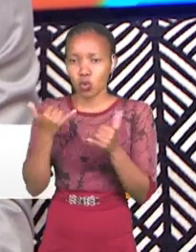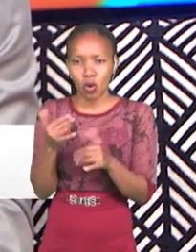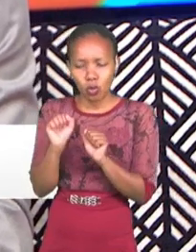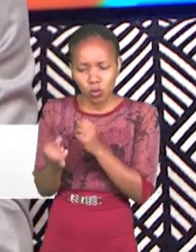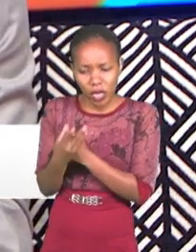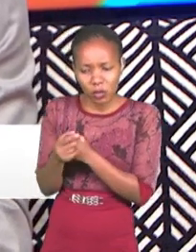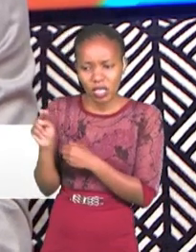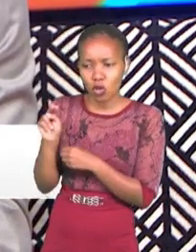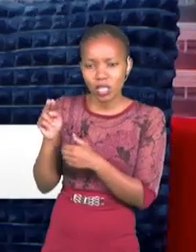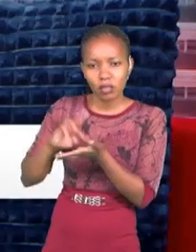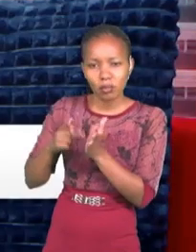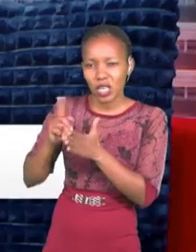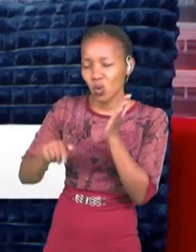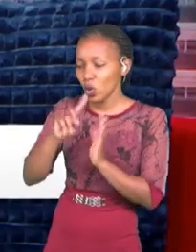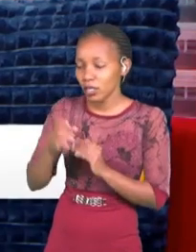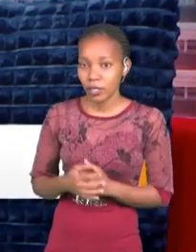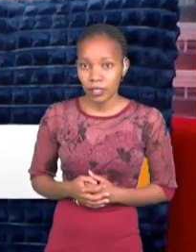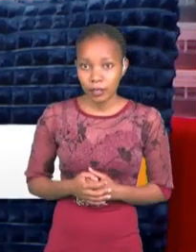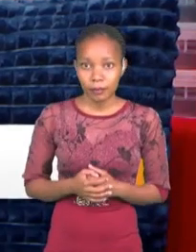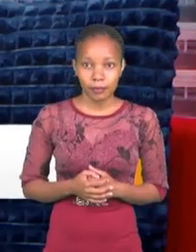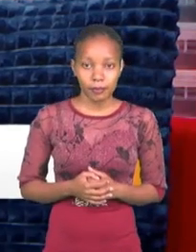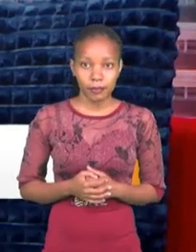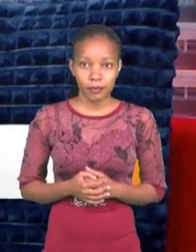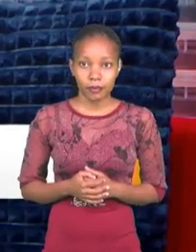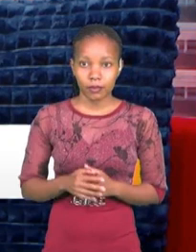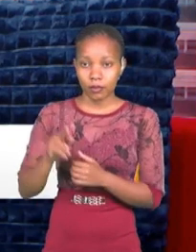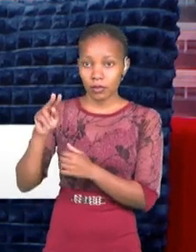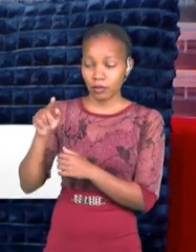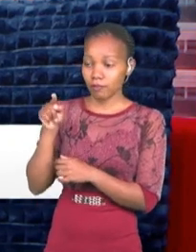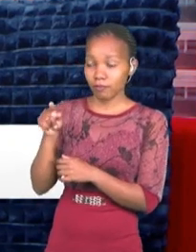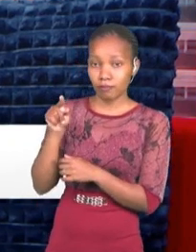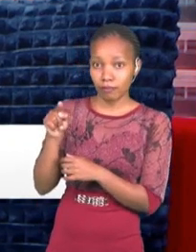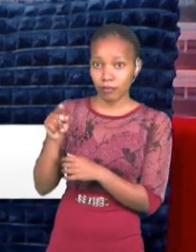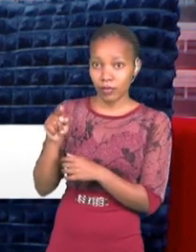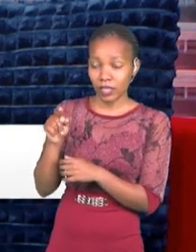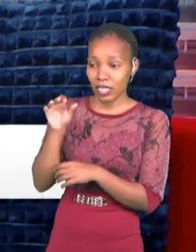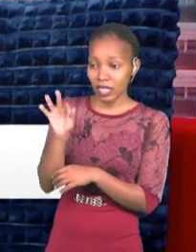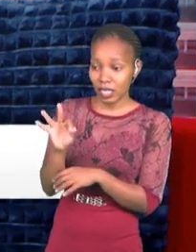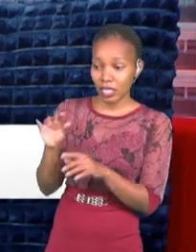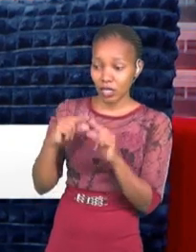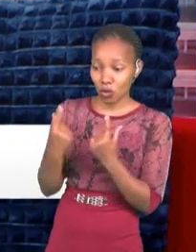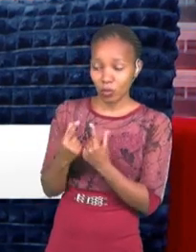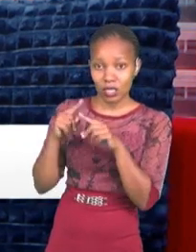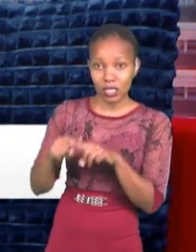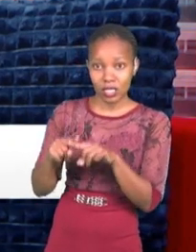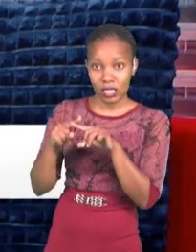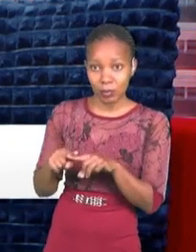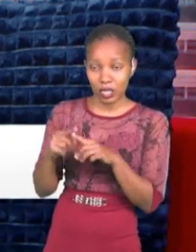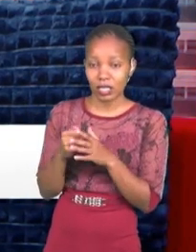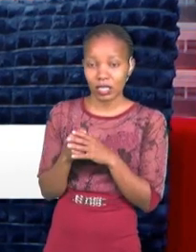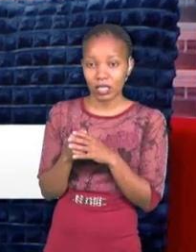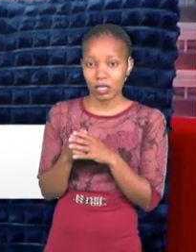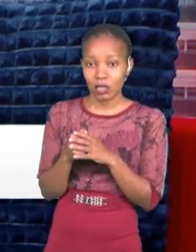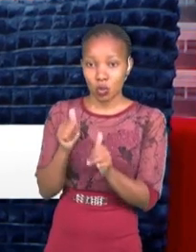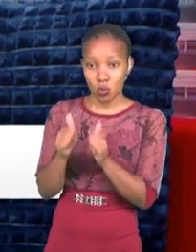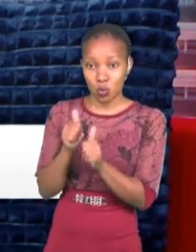is. Premature, generally neonates are divided into three categories depending on the gestation at